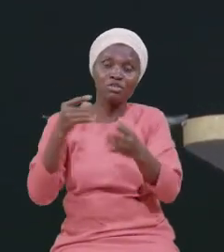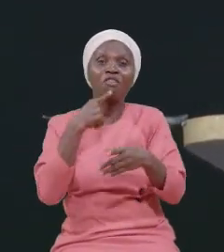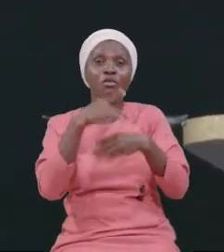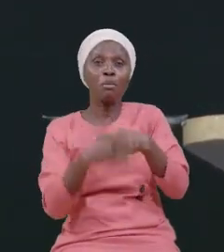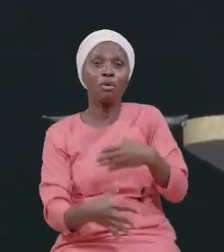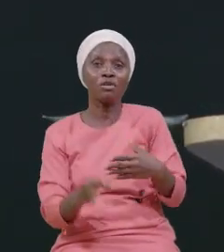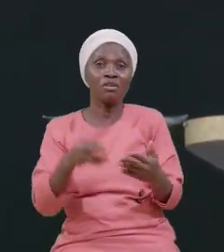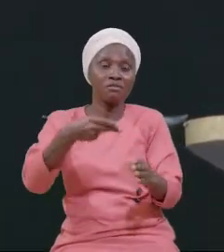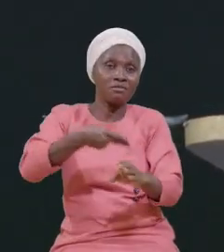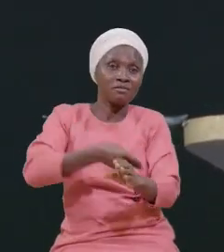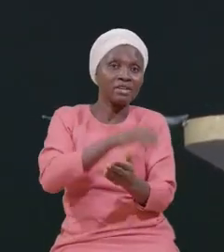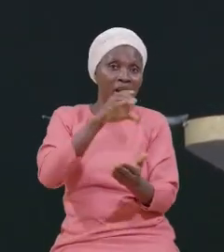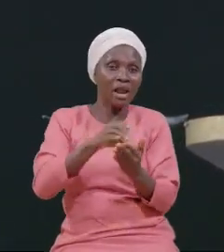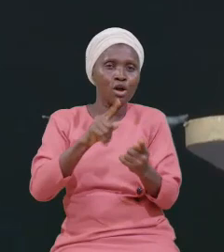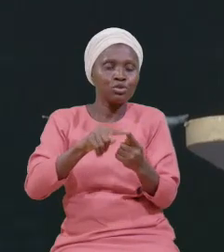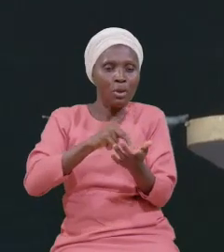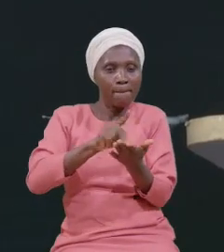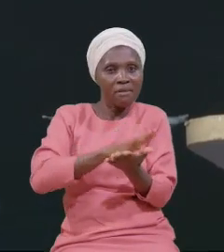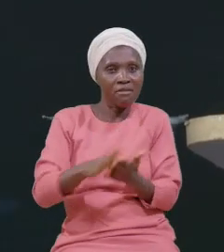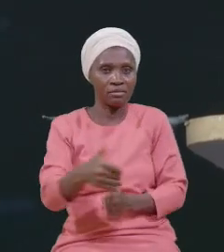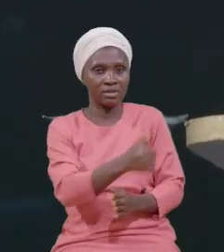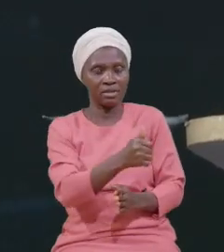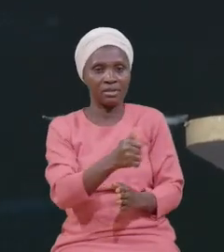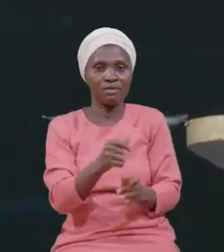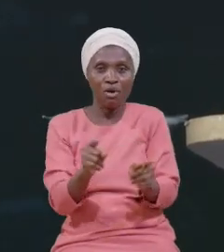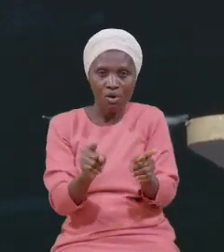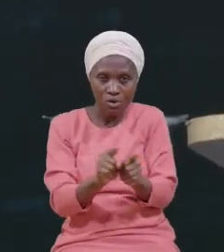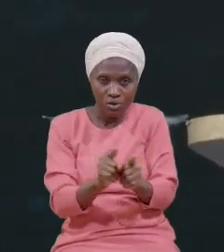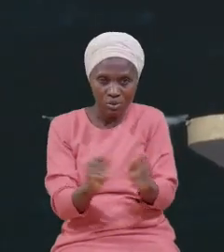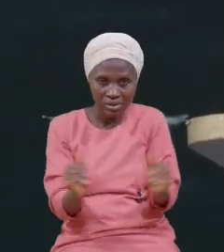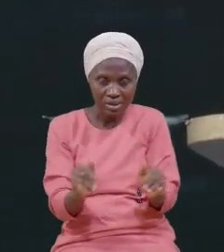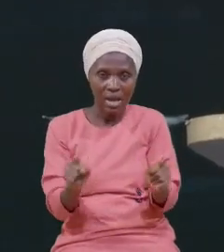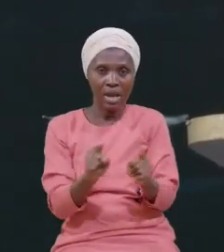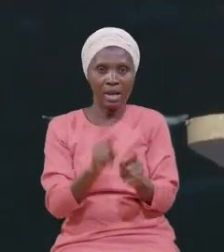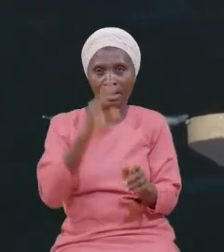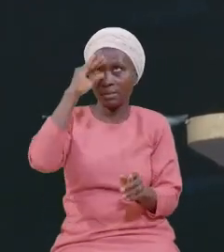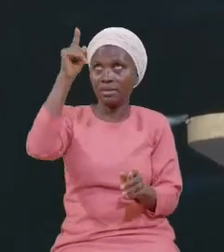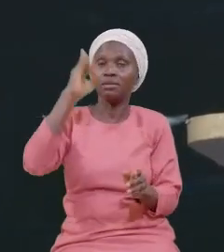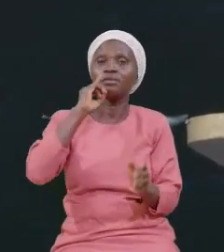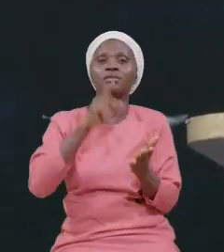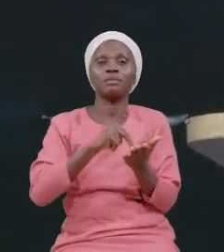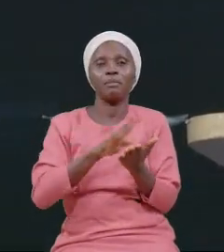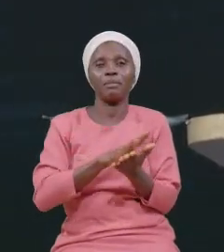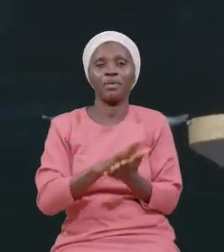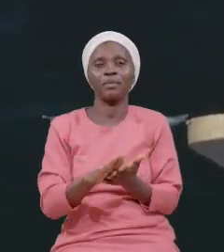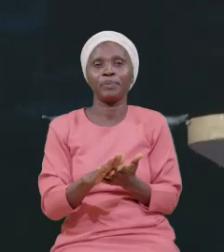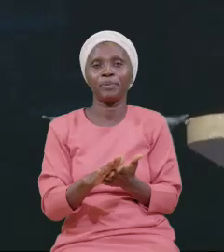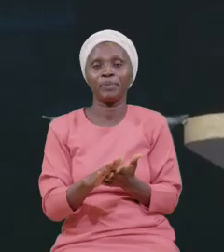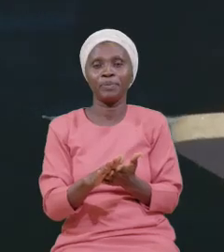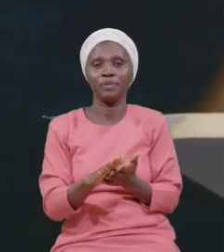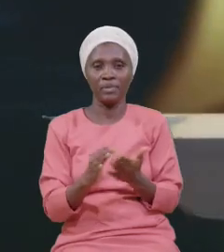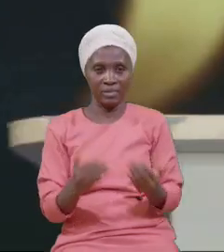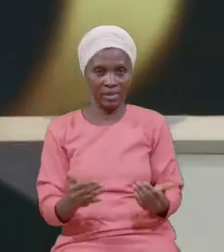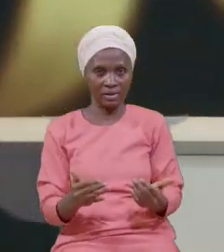purify themselves even as he is pure. We're coming to point